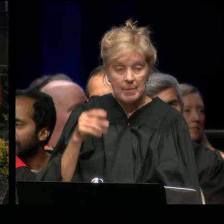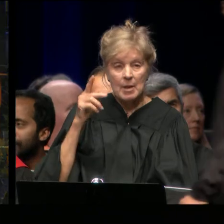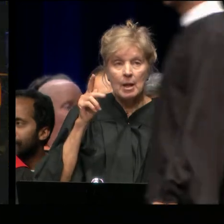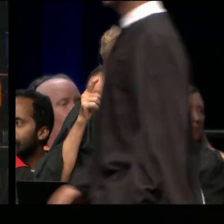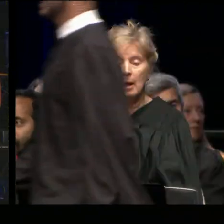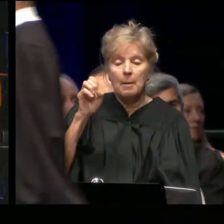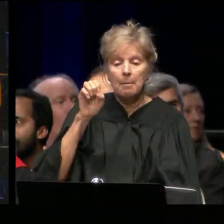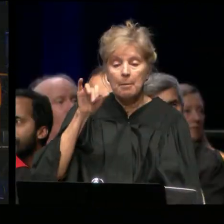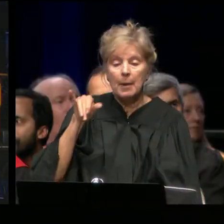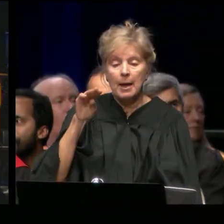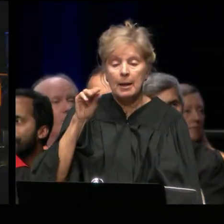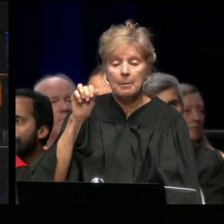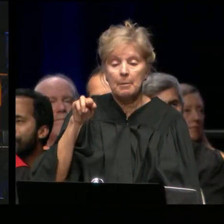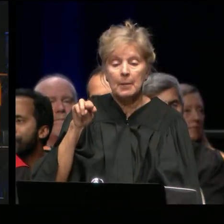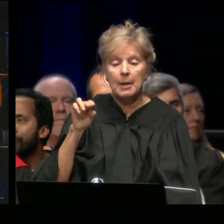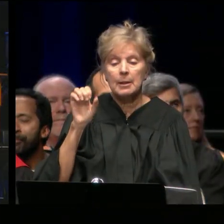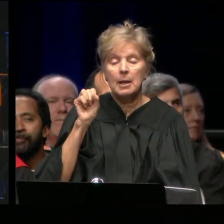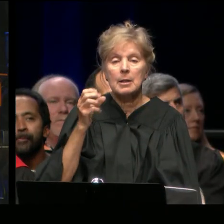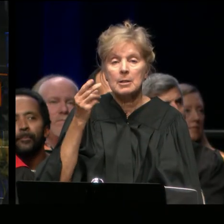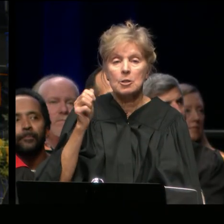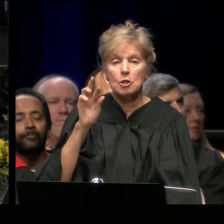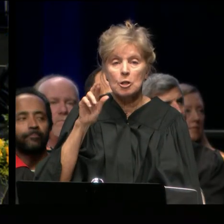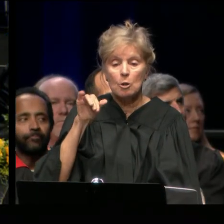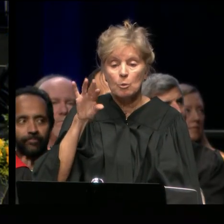Payman Sharifi Tehran.